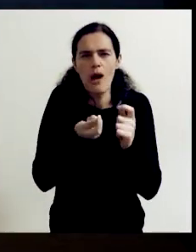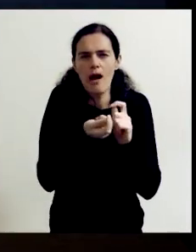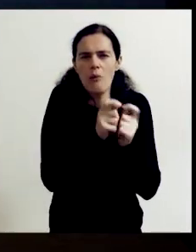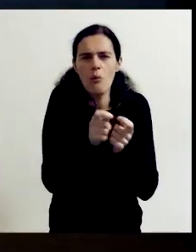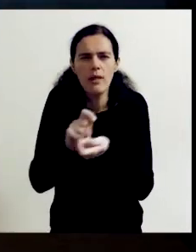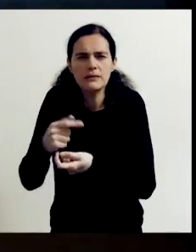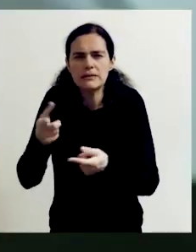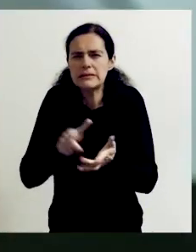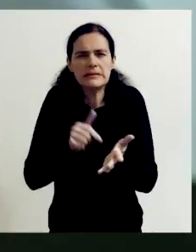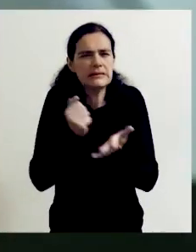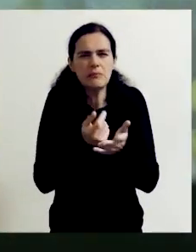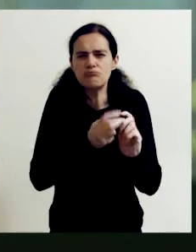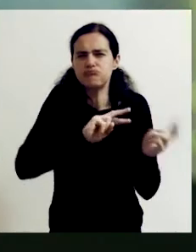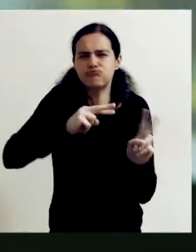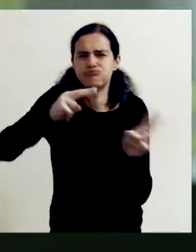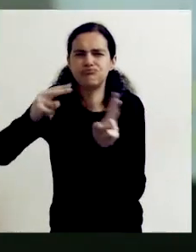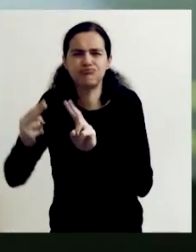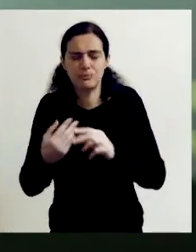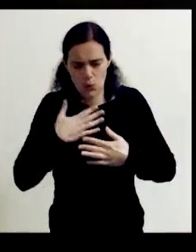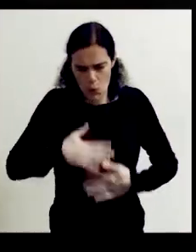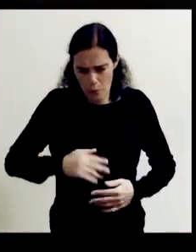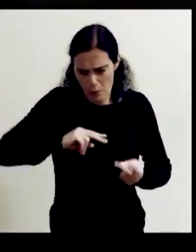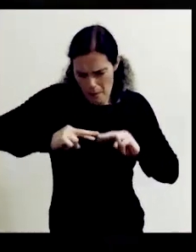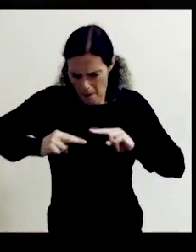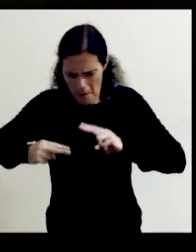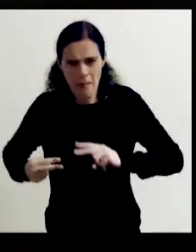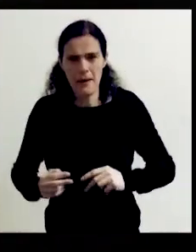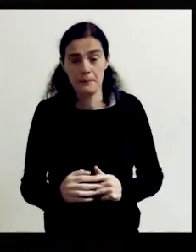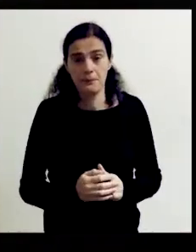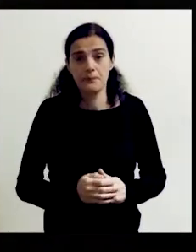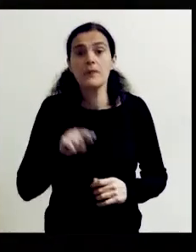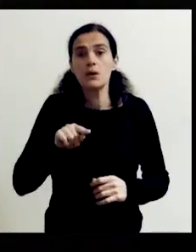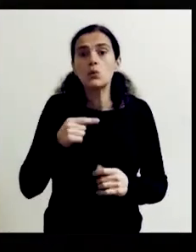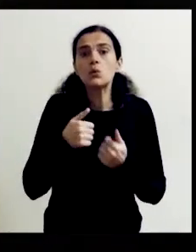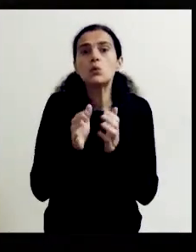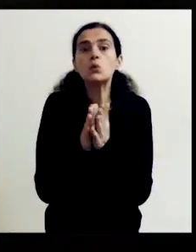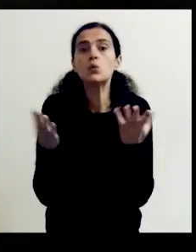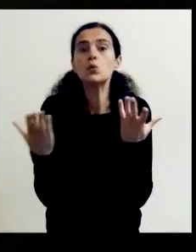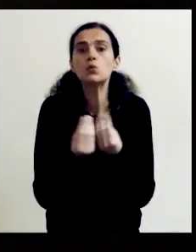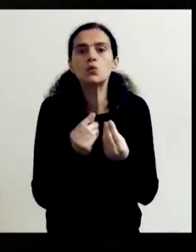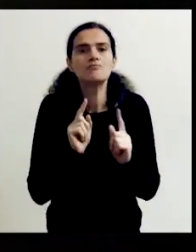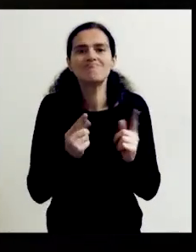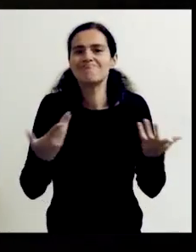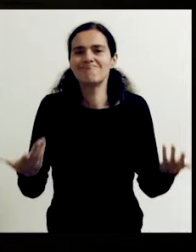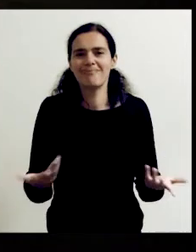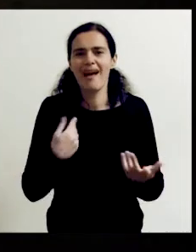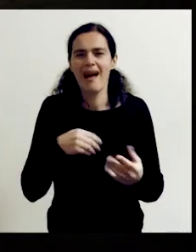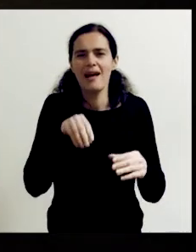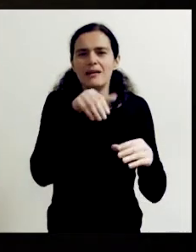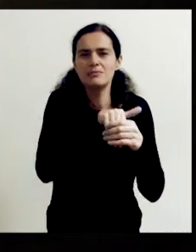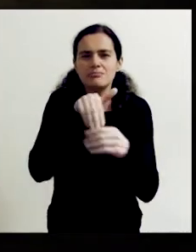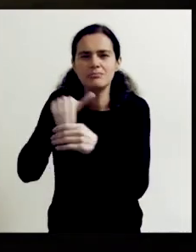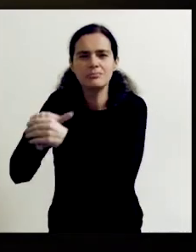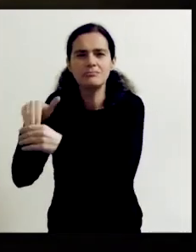an endlessly transitioning, transforming body. So when you have all that together, you